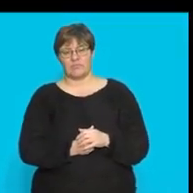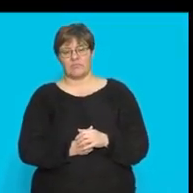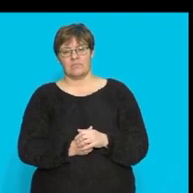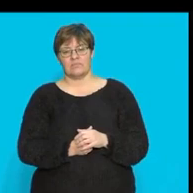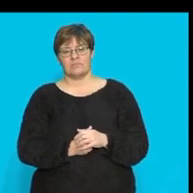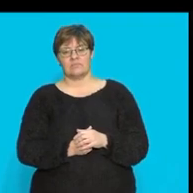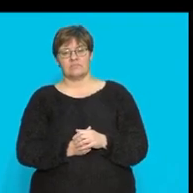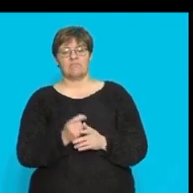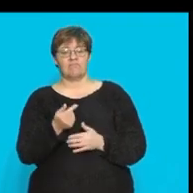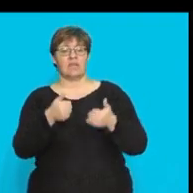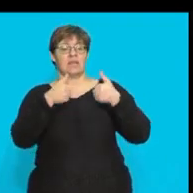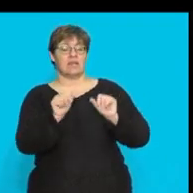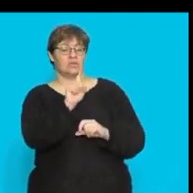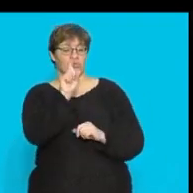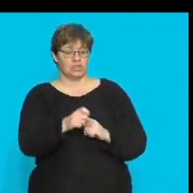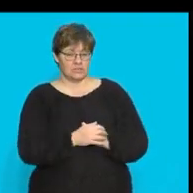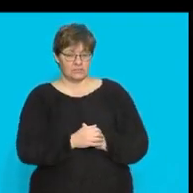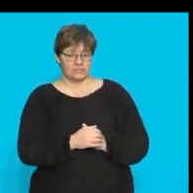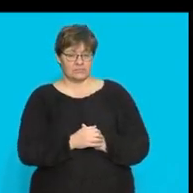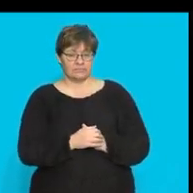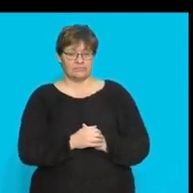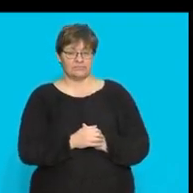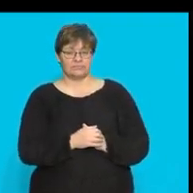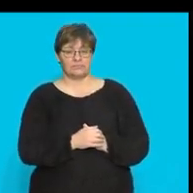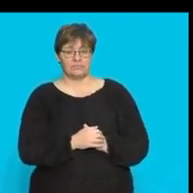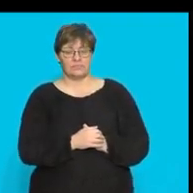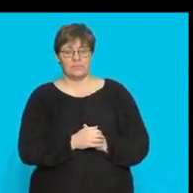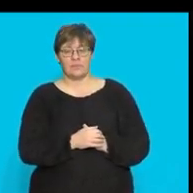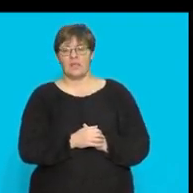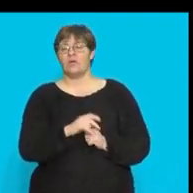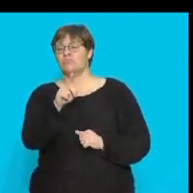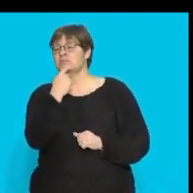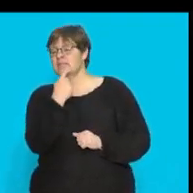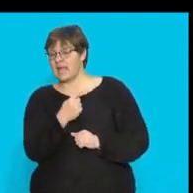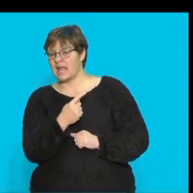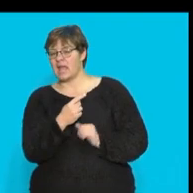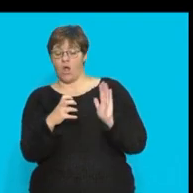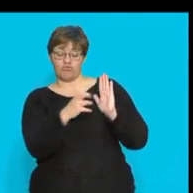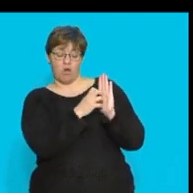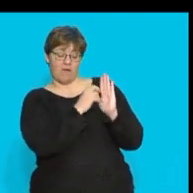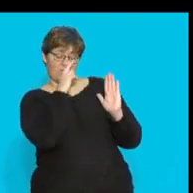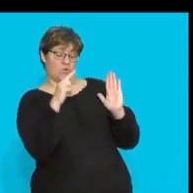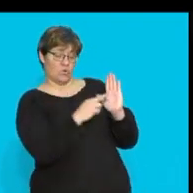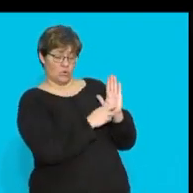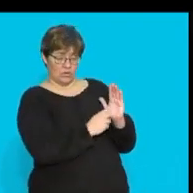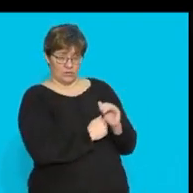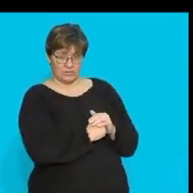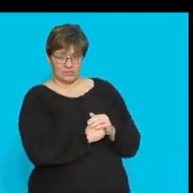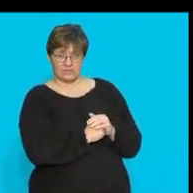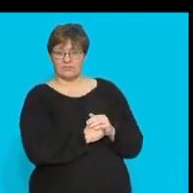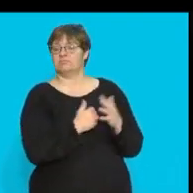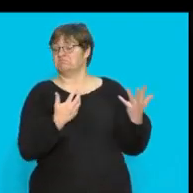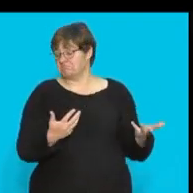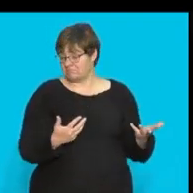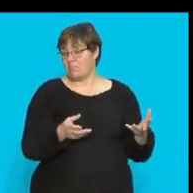have a look at the next question. And as we start to read, it says, study the graph. So, oh, yummy. So maybe all